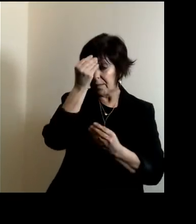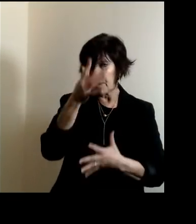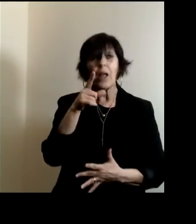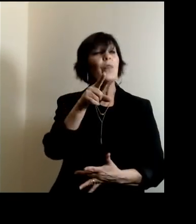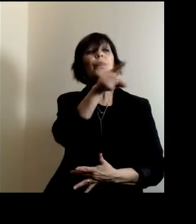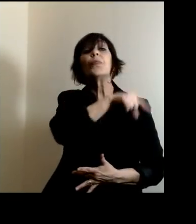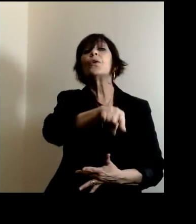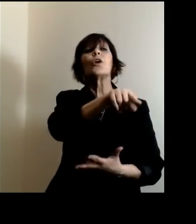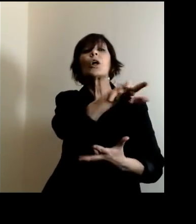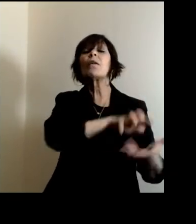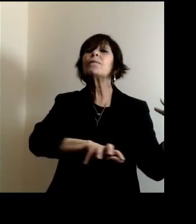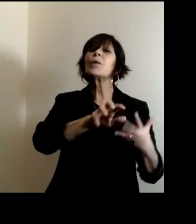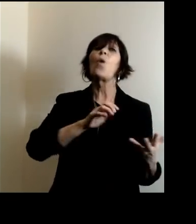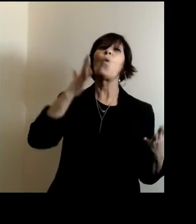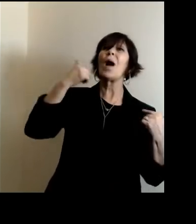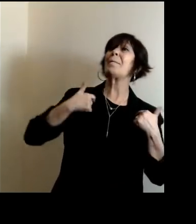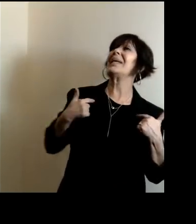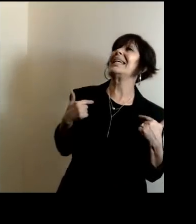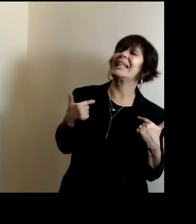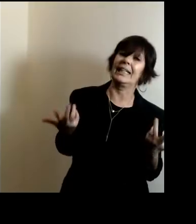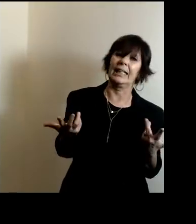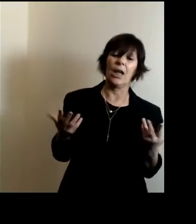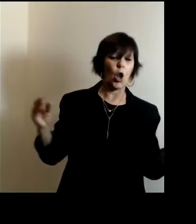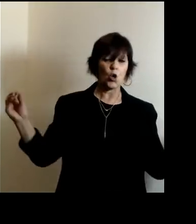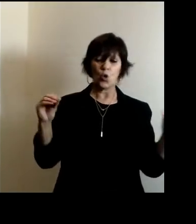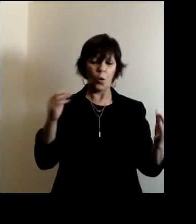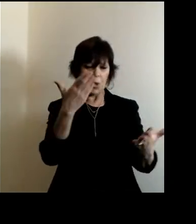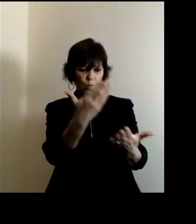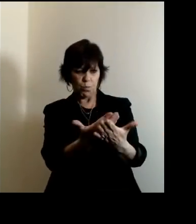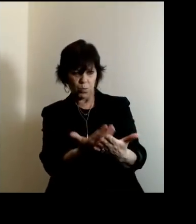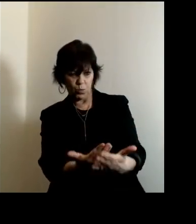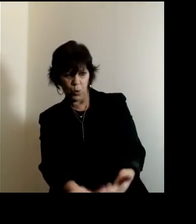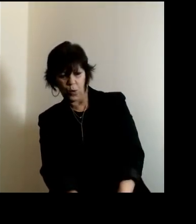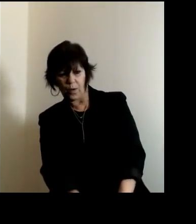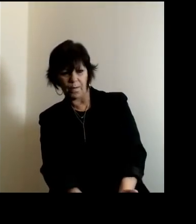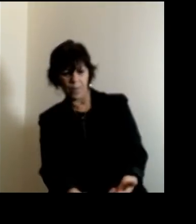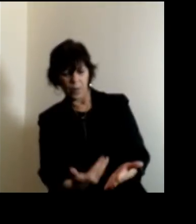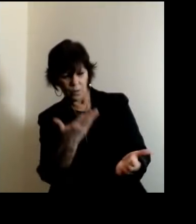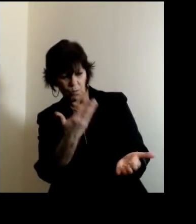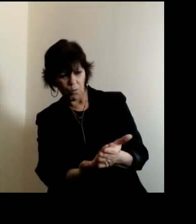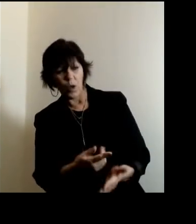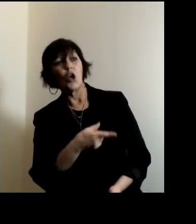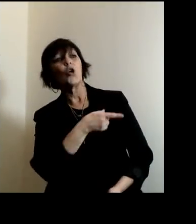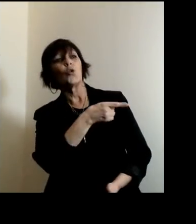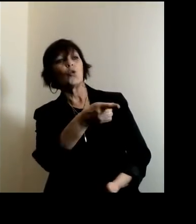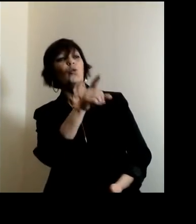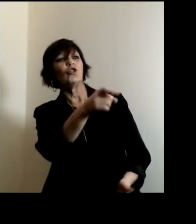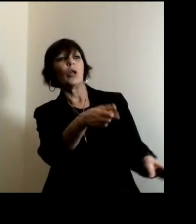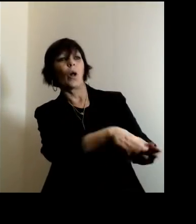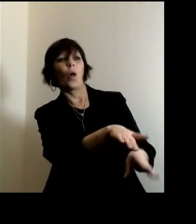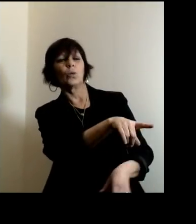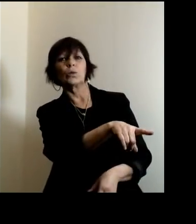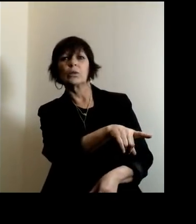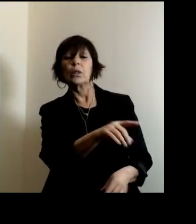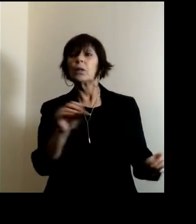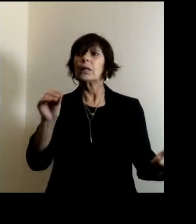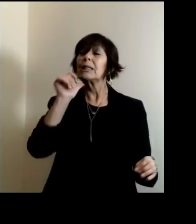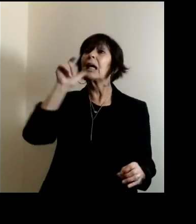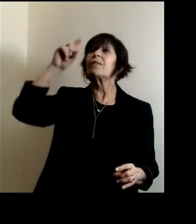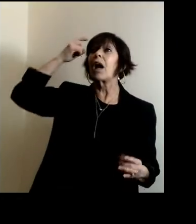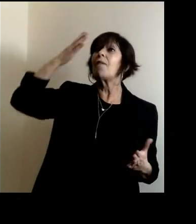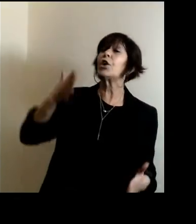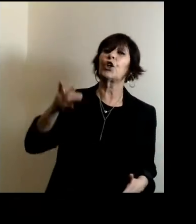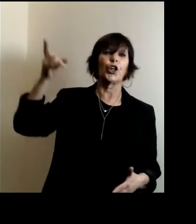confused, and no one has presented any data that shows that they should have been closed down, not even the governor today.